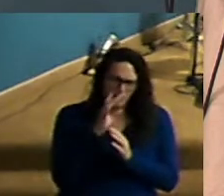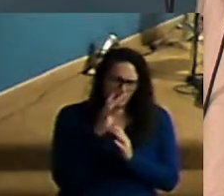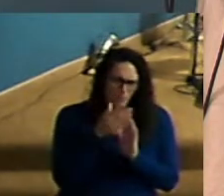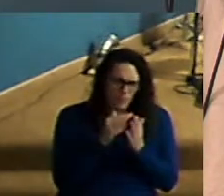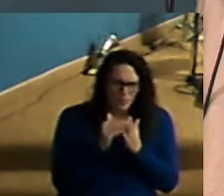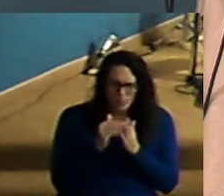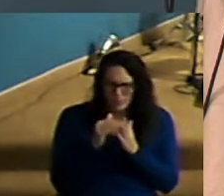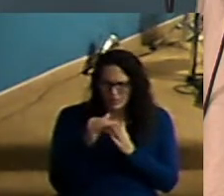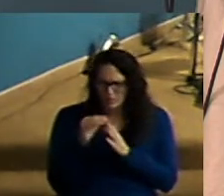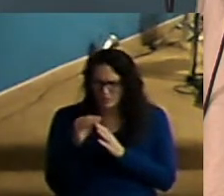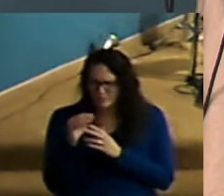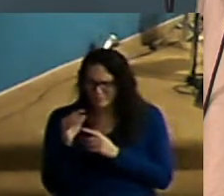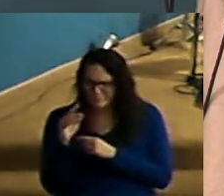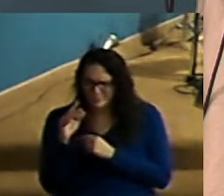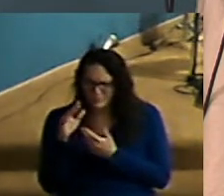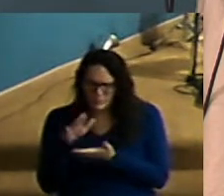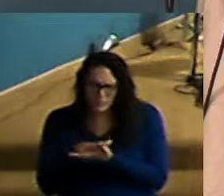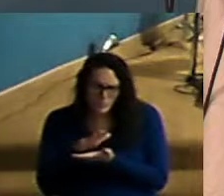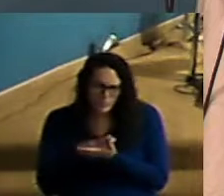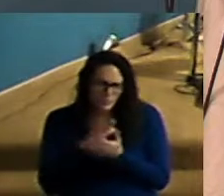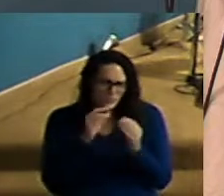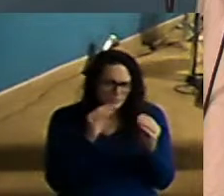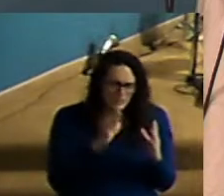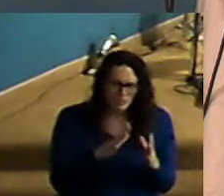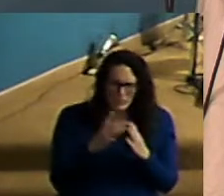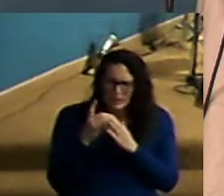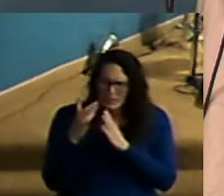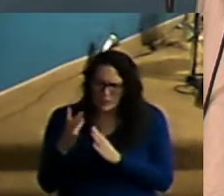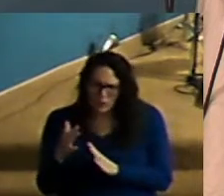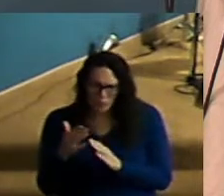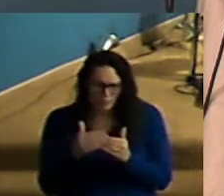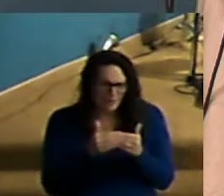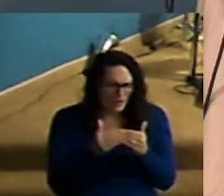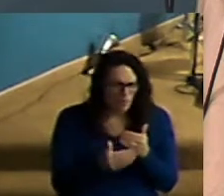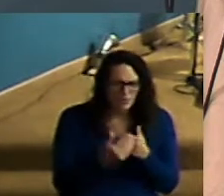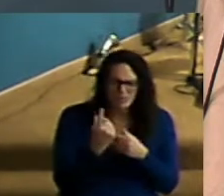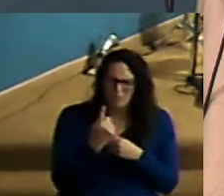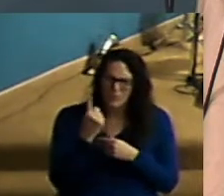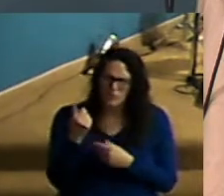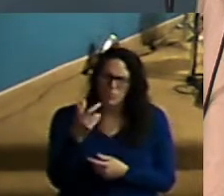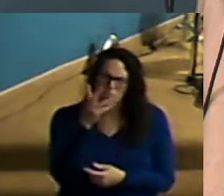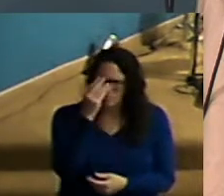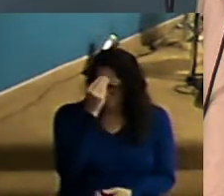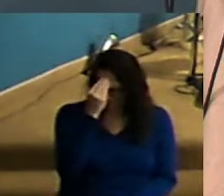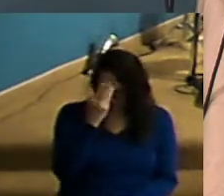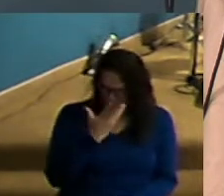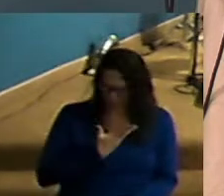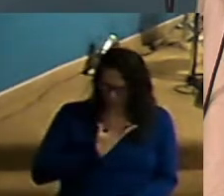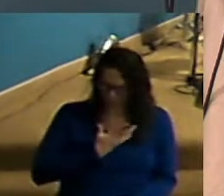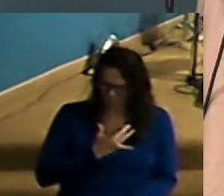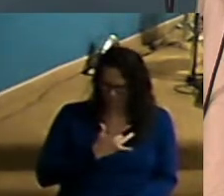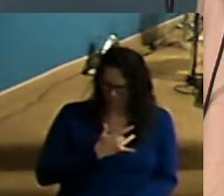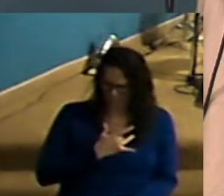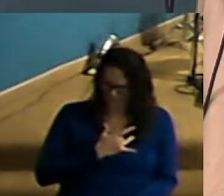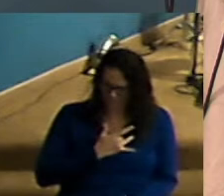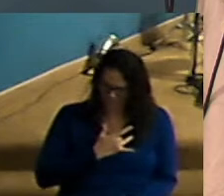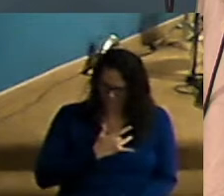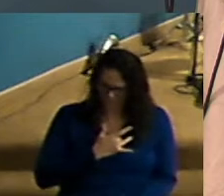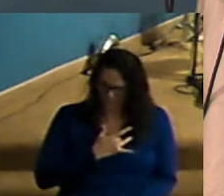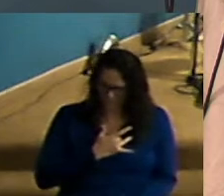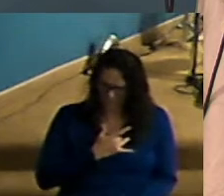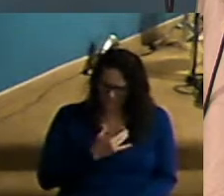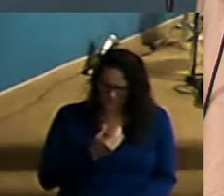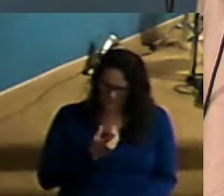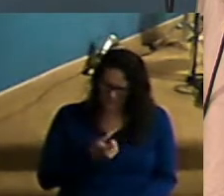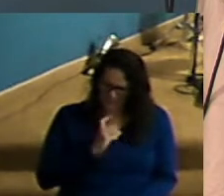or a leader in our community or a neighbor, that you would just put that on our heart right now and give us the boldness